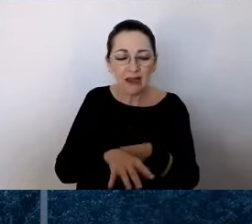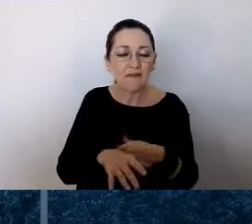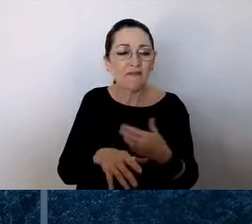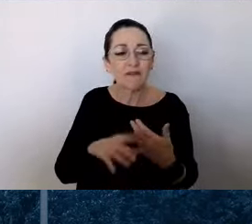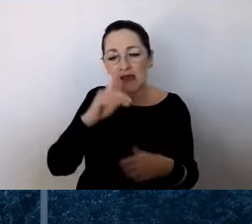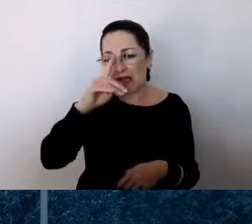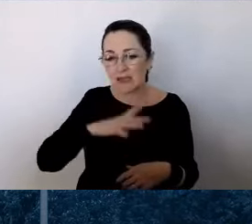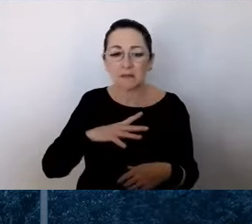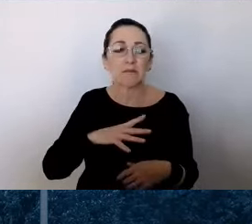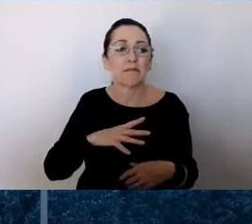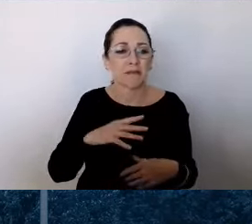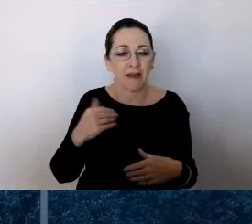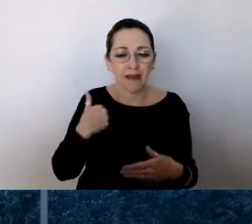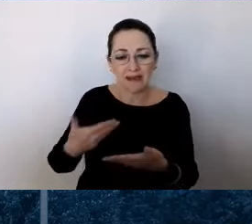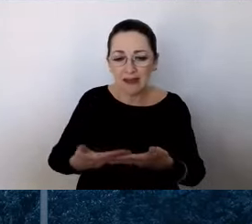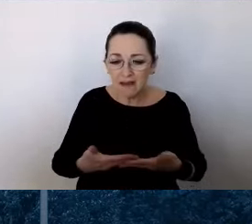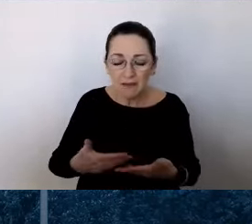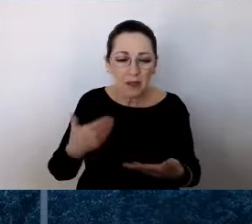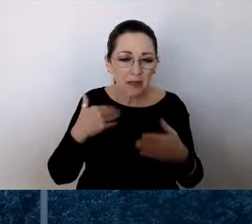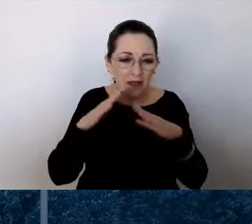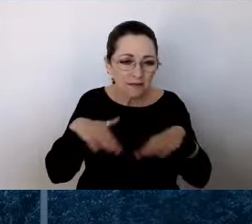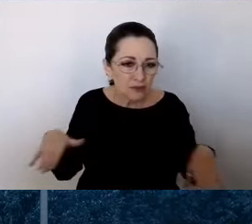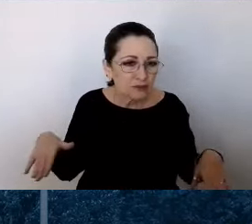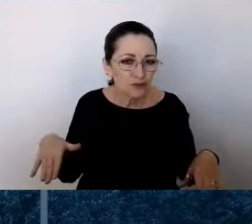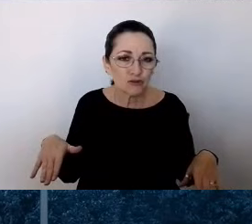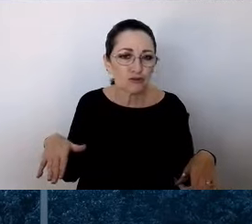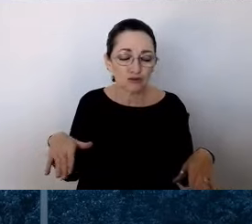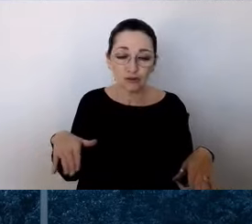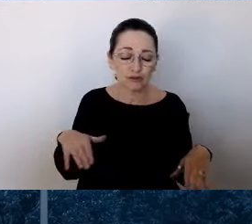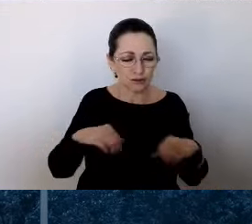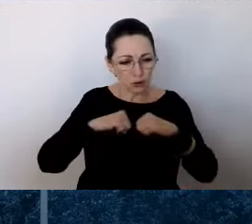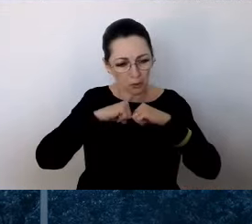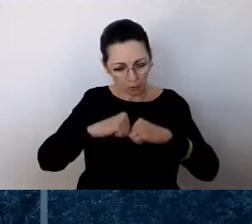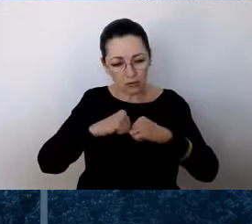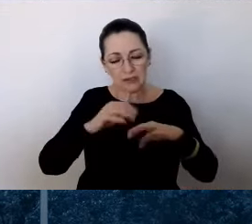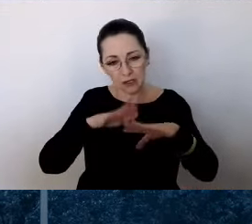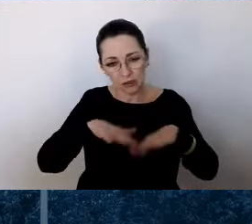might impact their children. In fact, that's one of the biggest pieces of